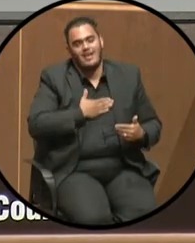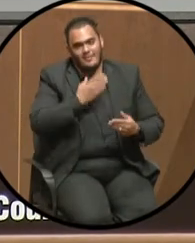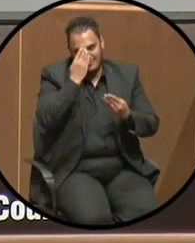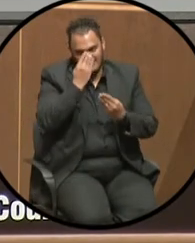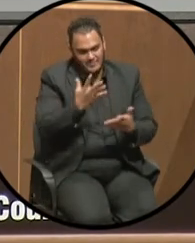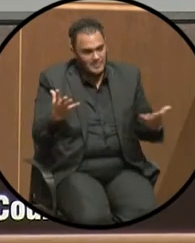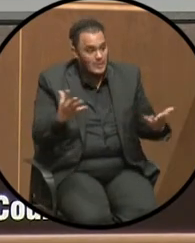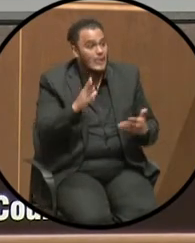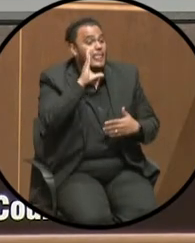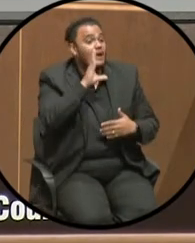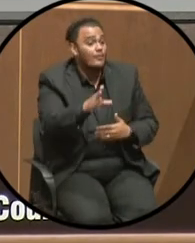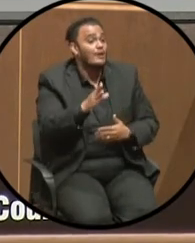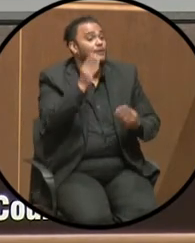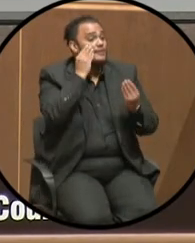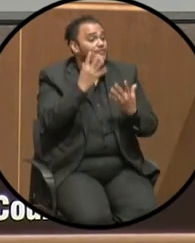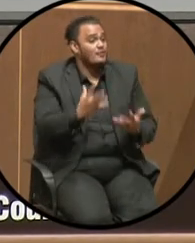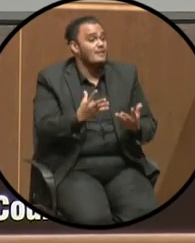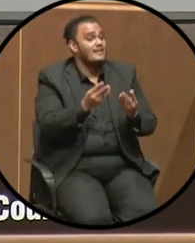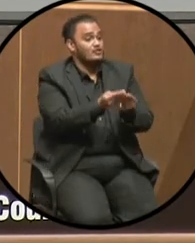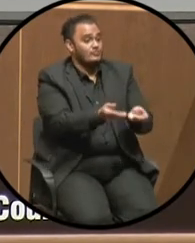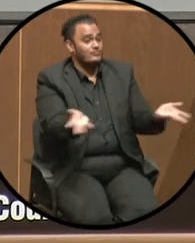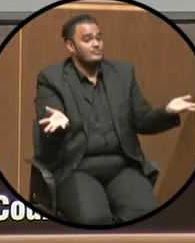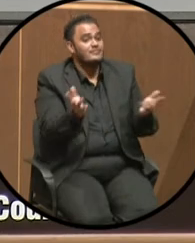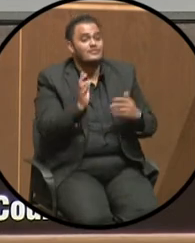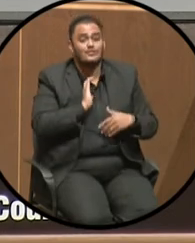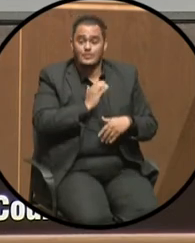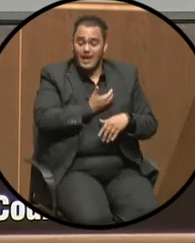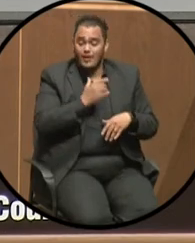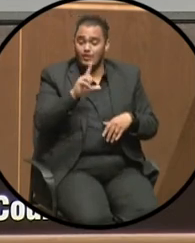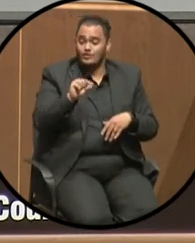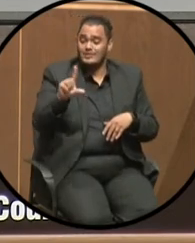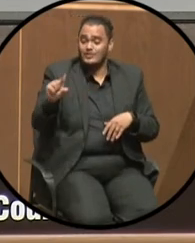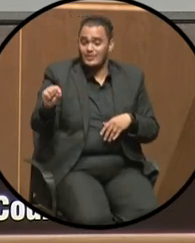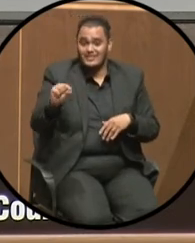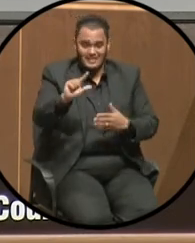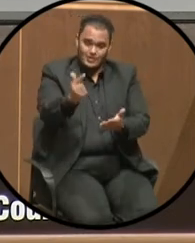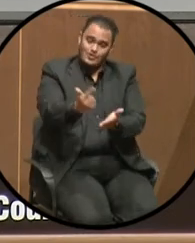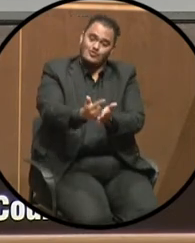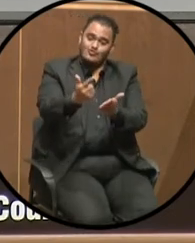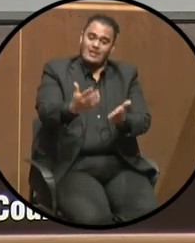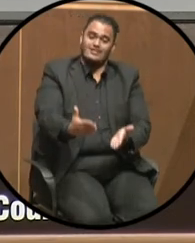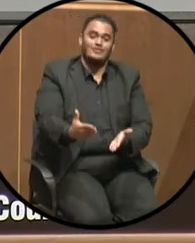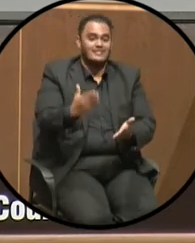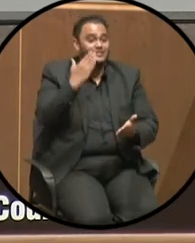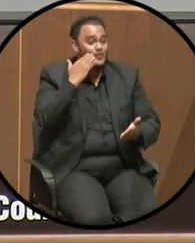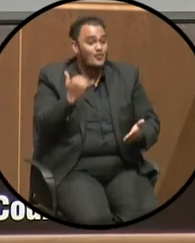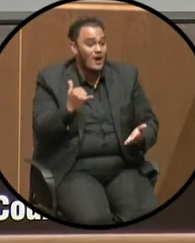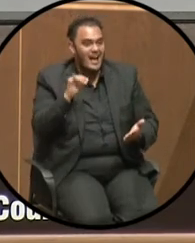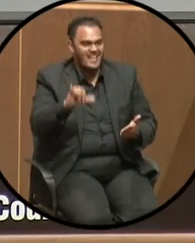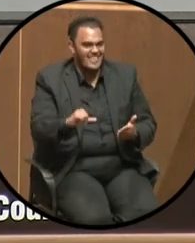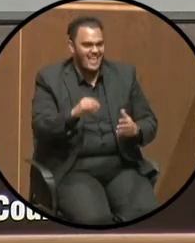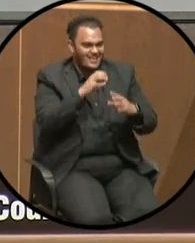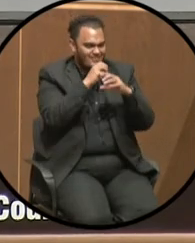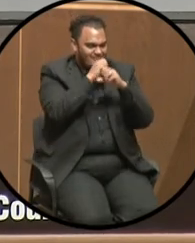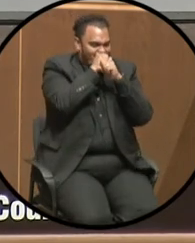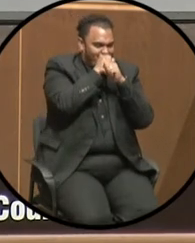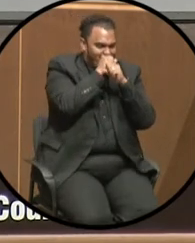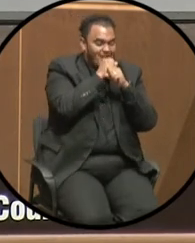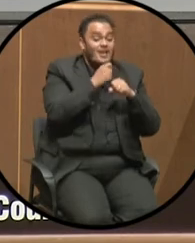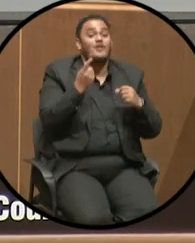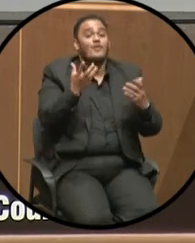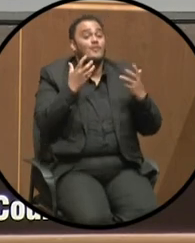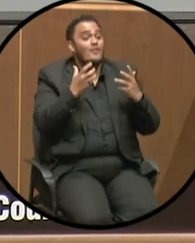get this information out to our 2020 graduates. because it's a well-kept secret. We